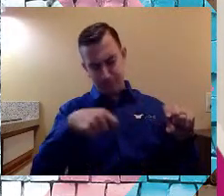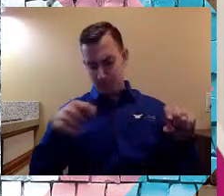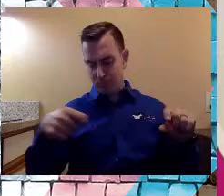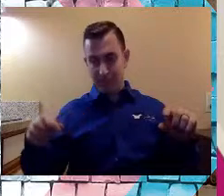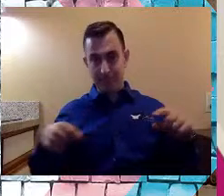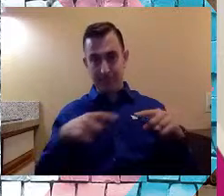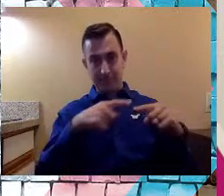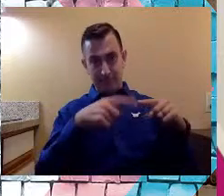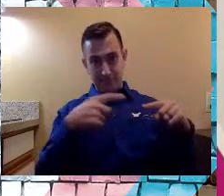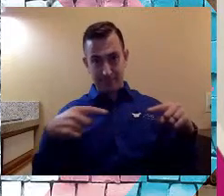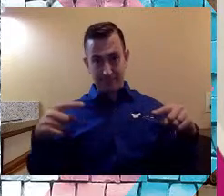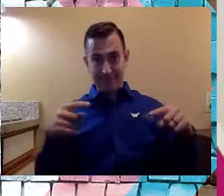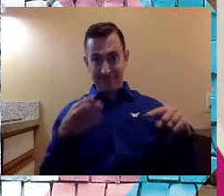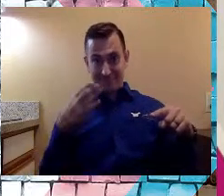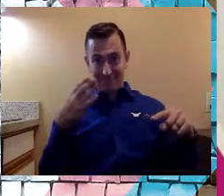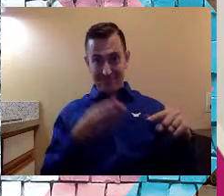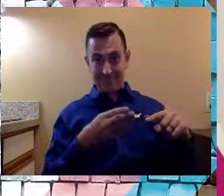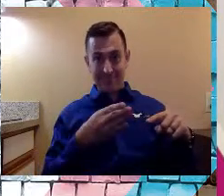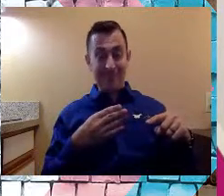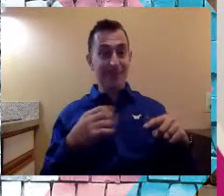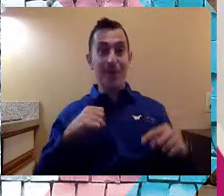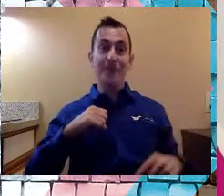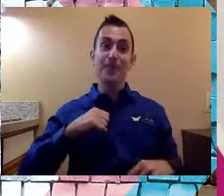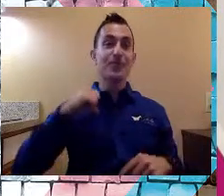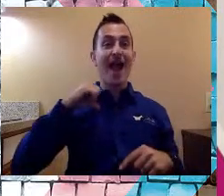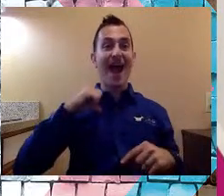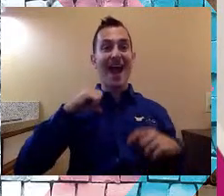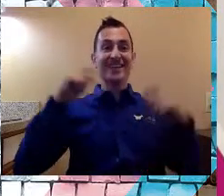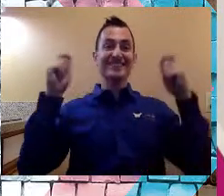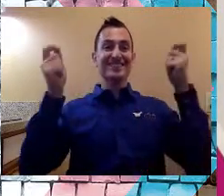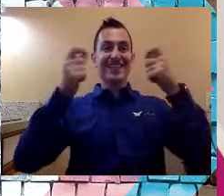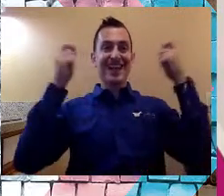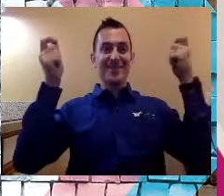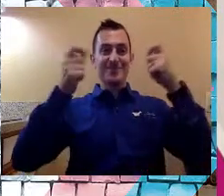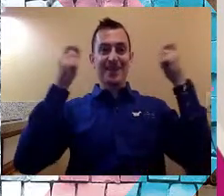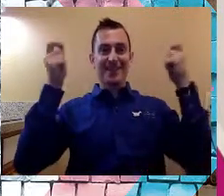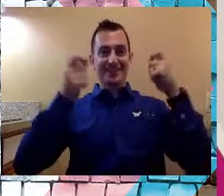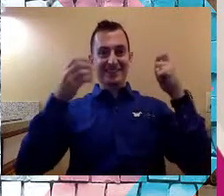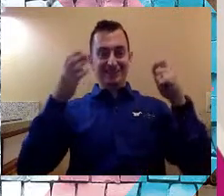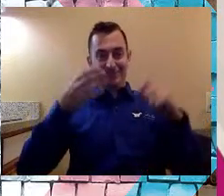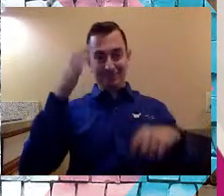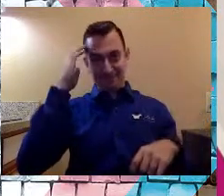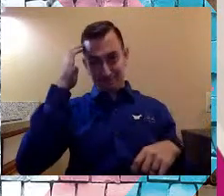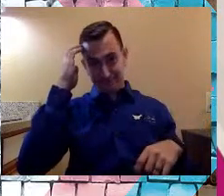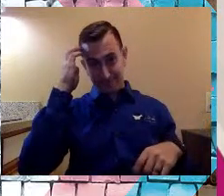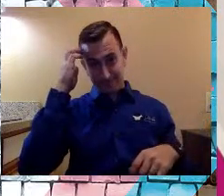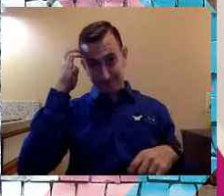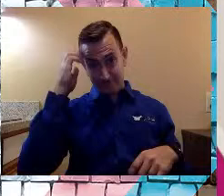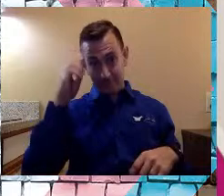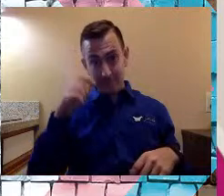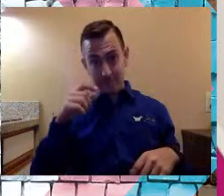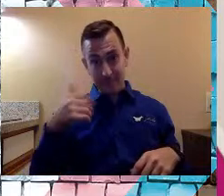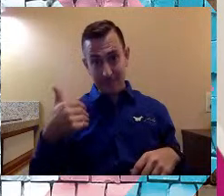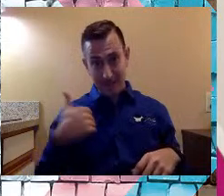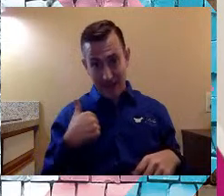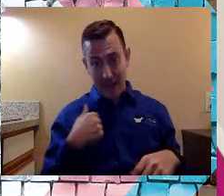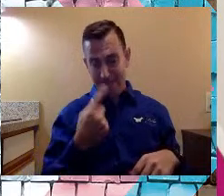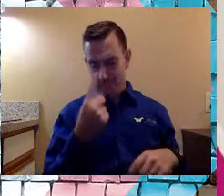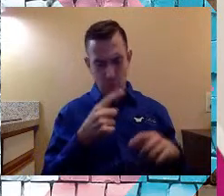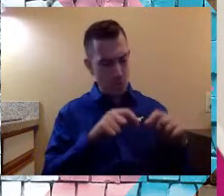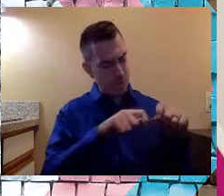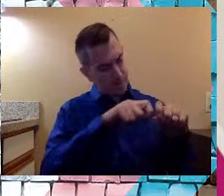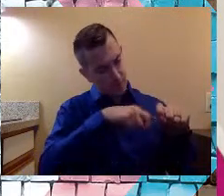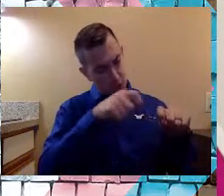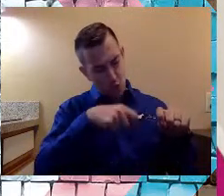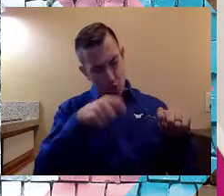rainbow for my Pride celebration, and I took an extra piece of yarn and I tied it the same way